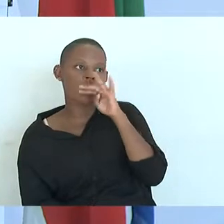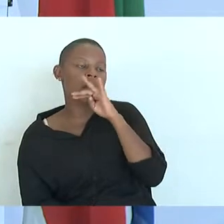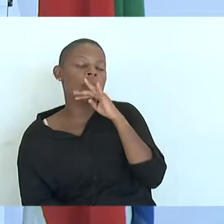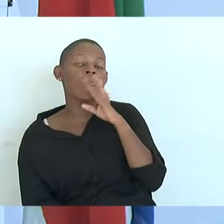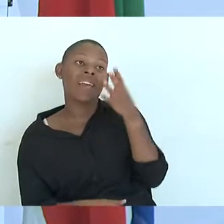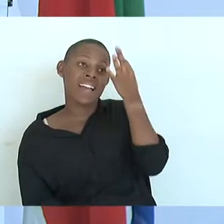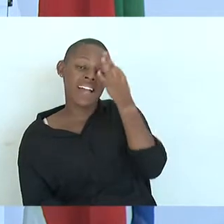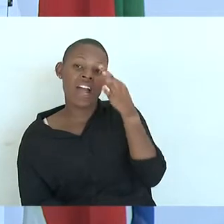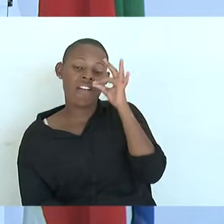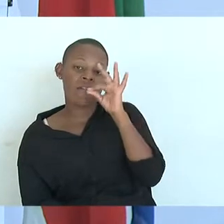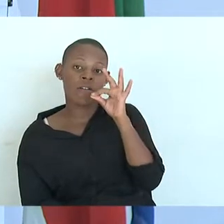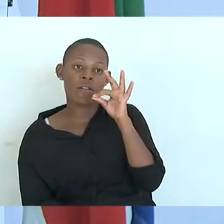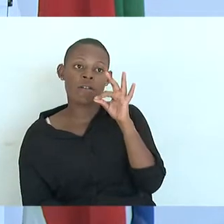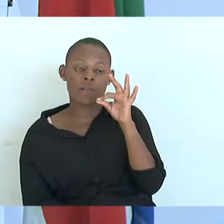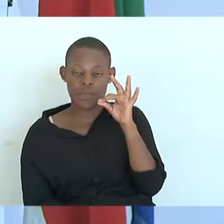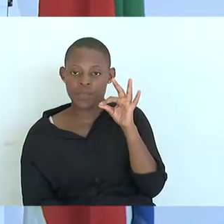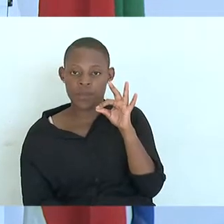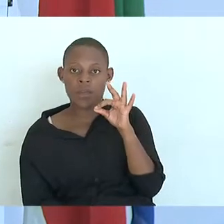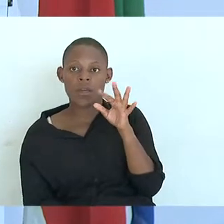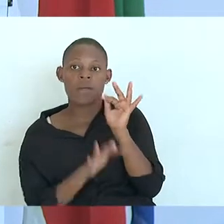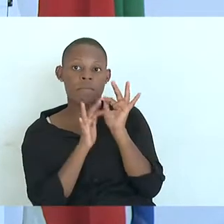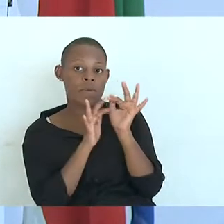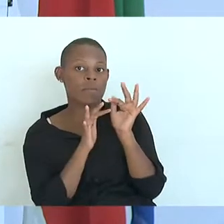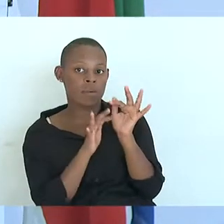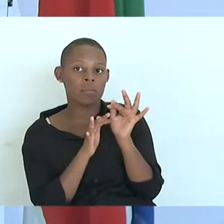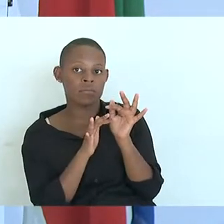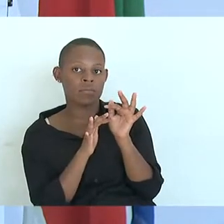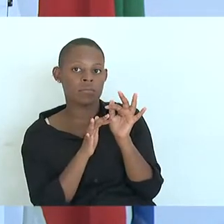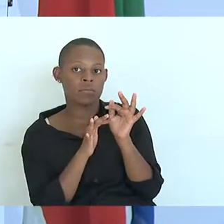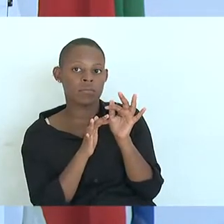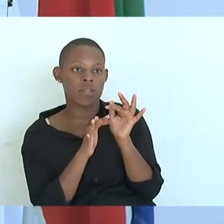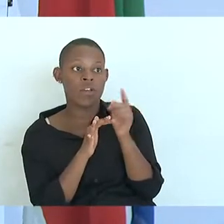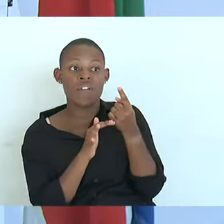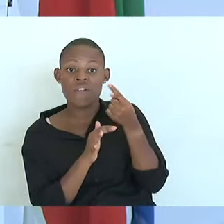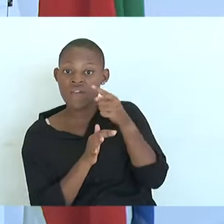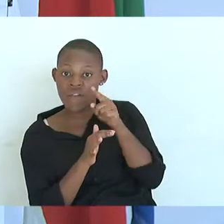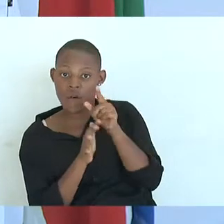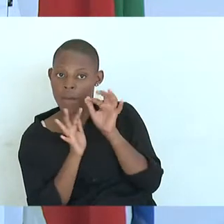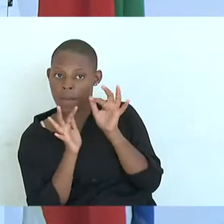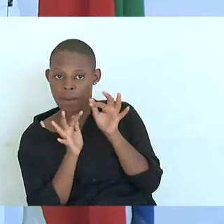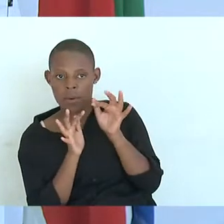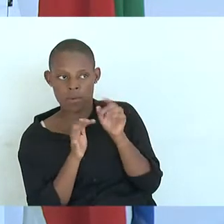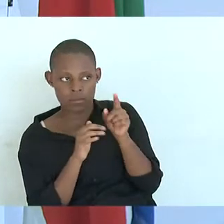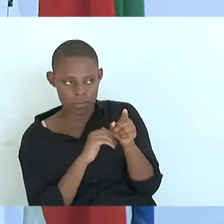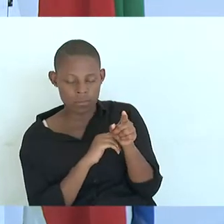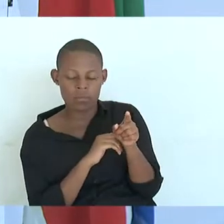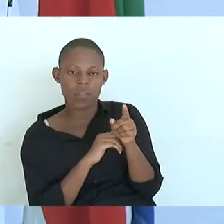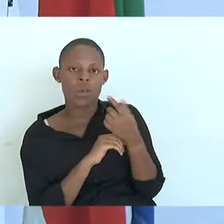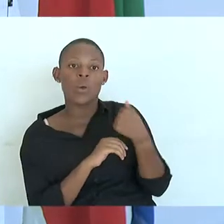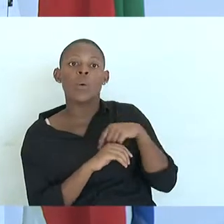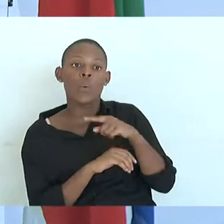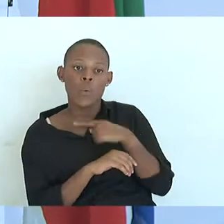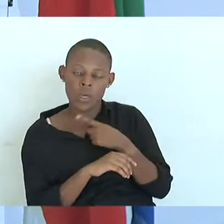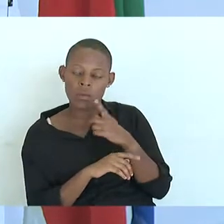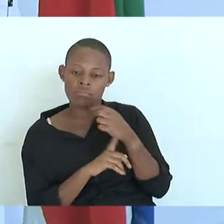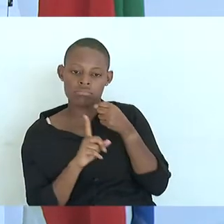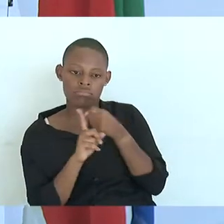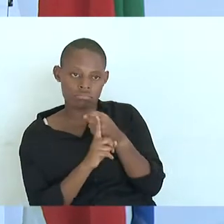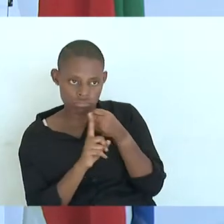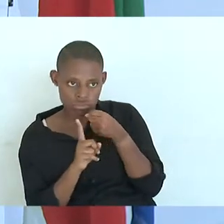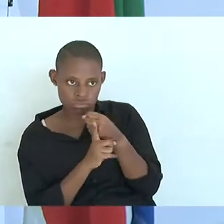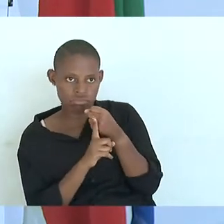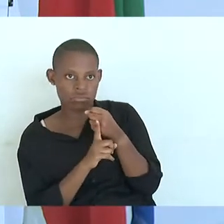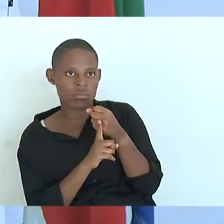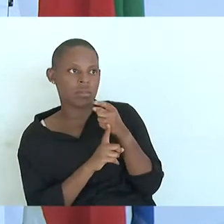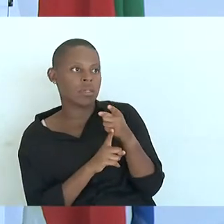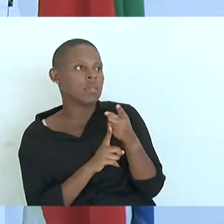We should monitor. We should advocate for you like we did in New York